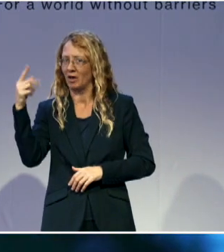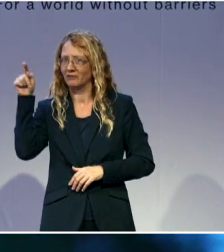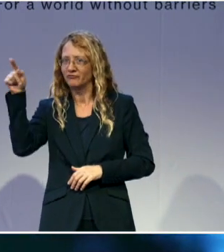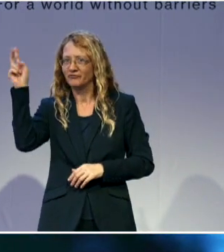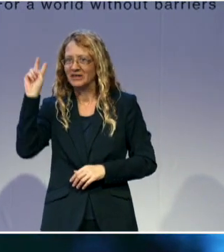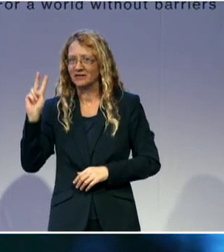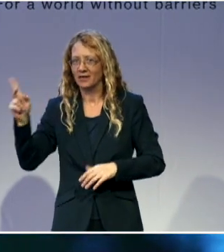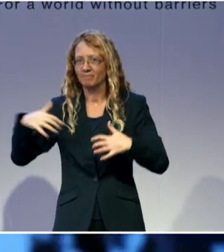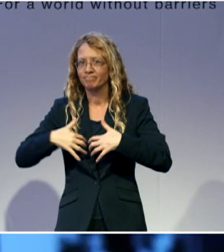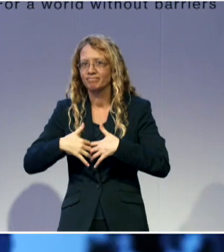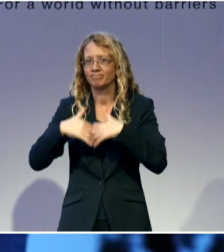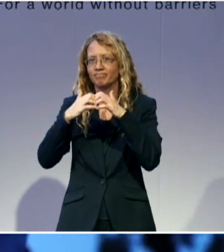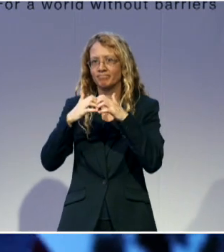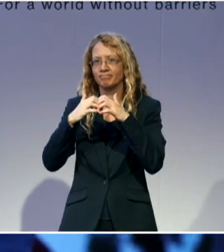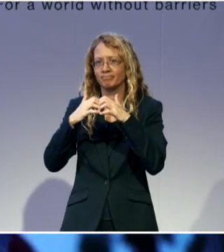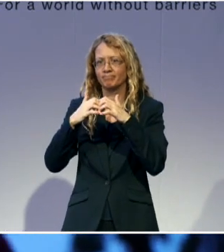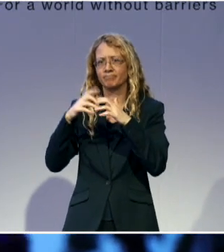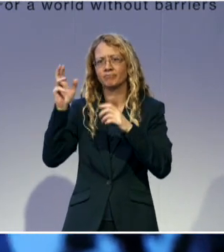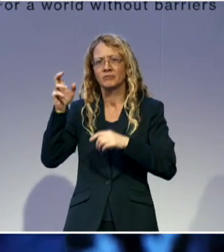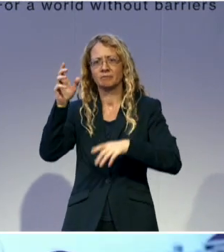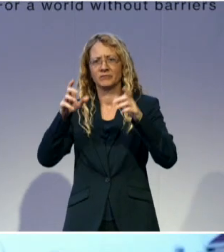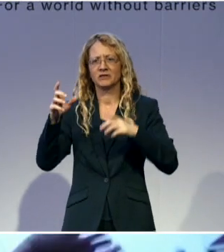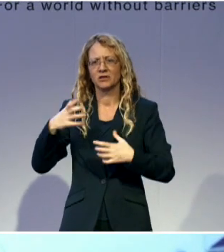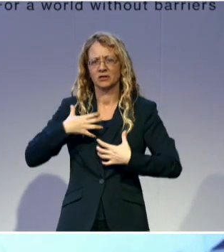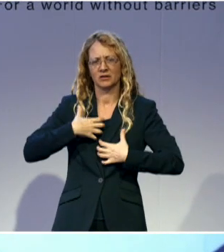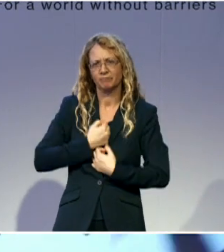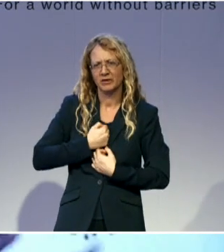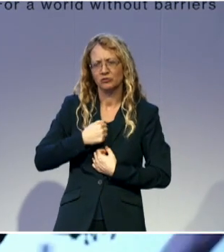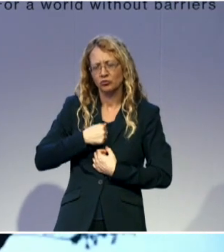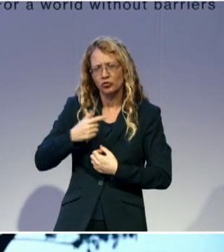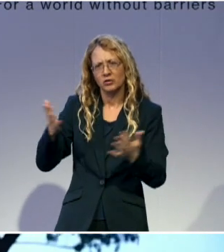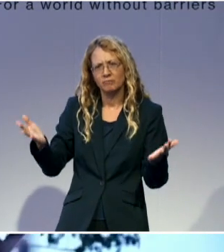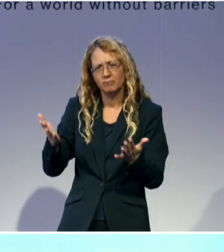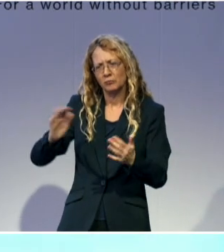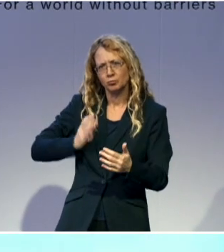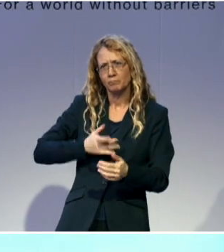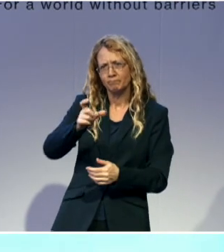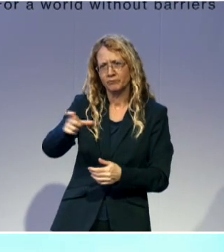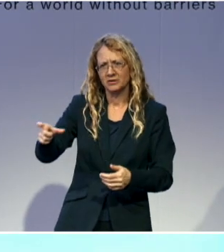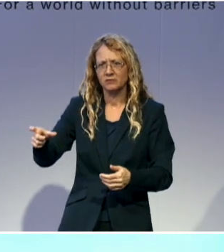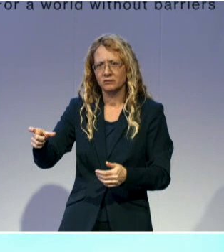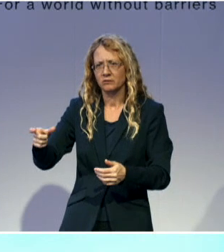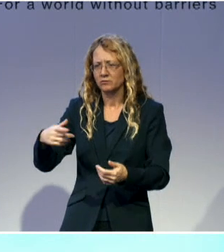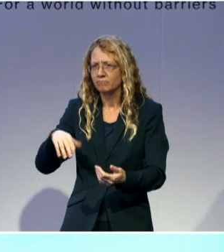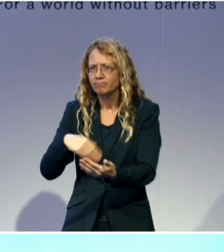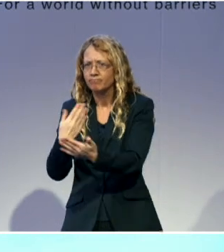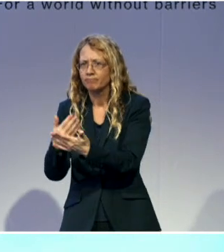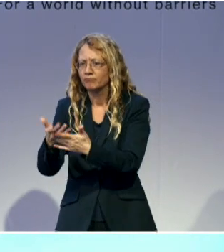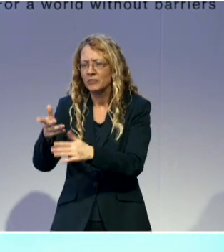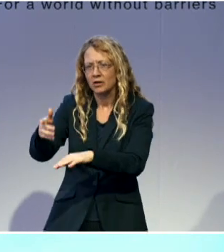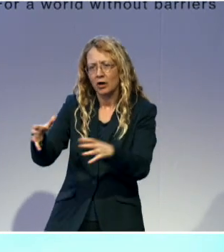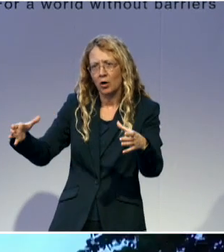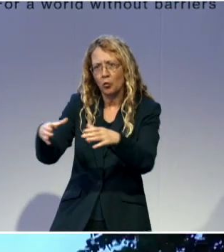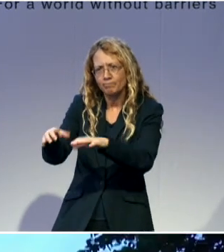management program for women, offering group and individual psychotherapy. Basic Needs Vietnam